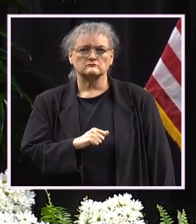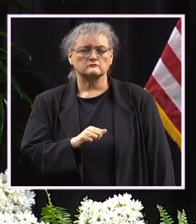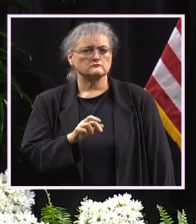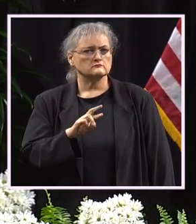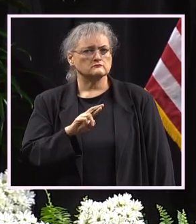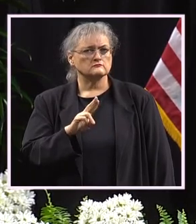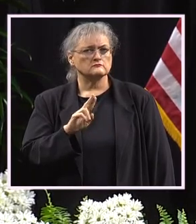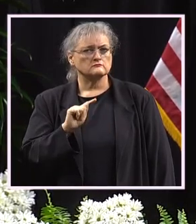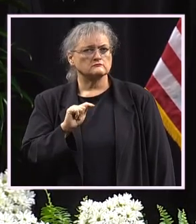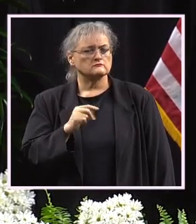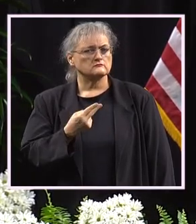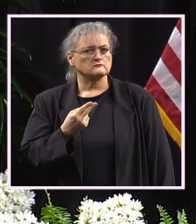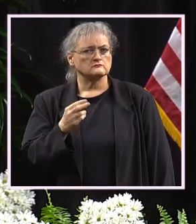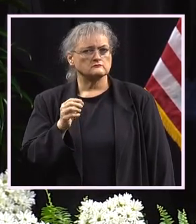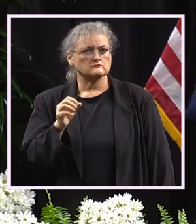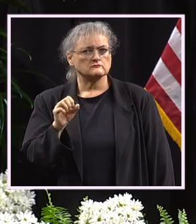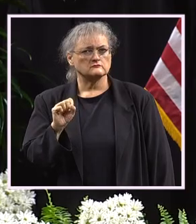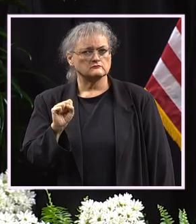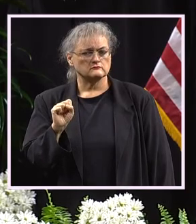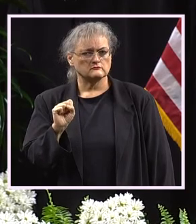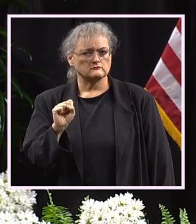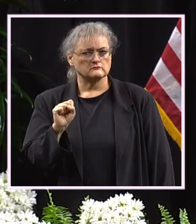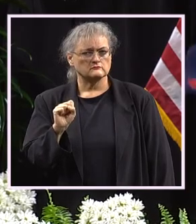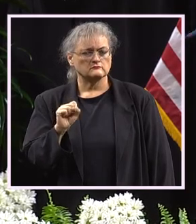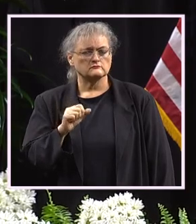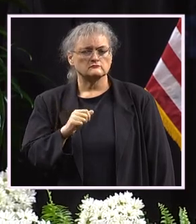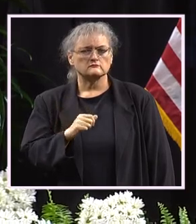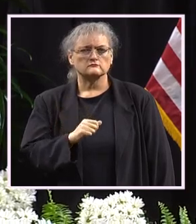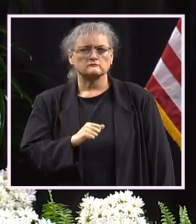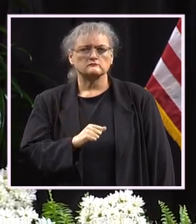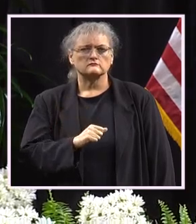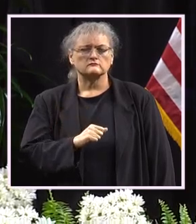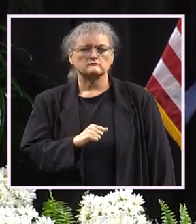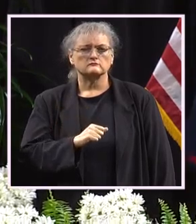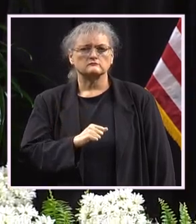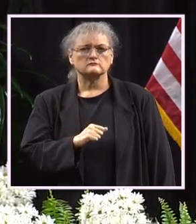Ruth Songhe Kim, Master of Science.